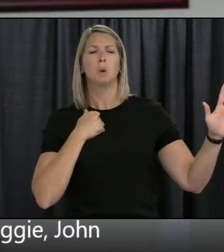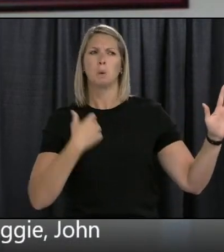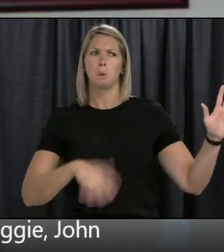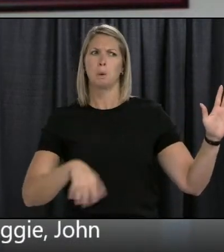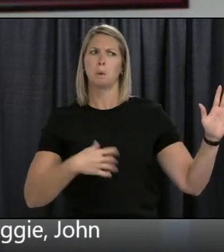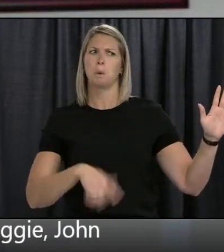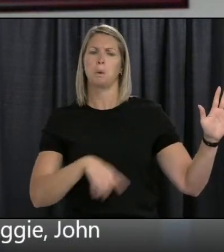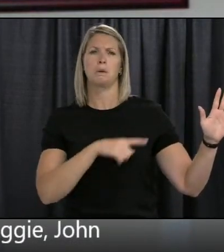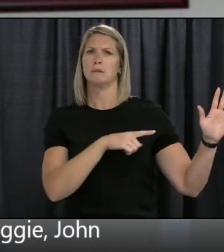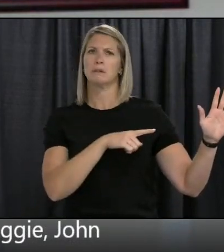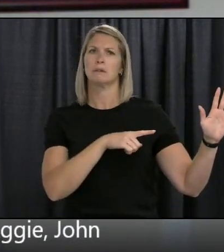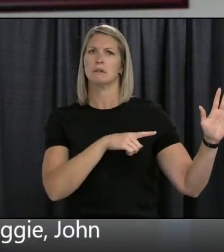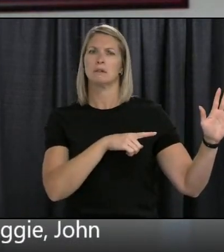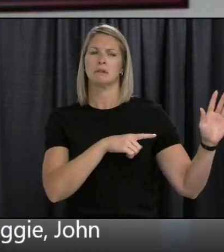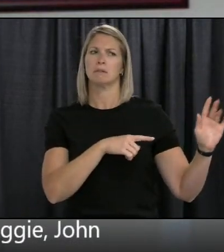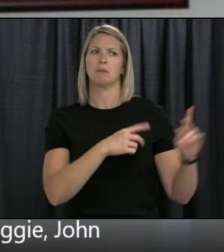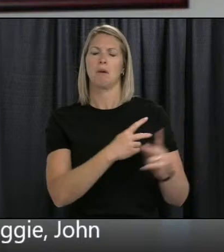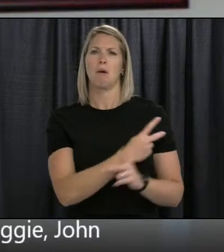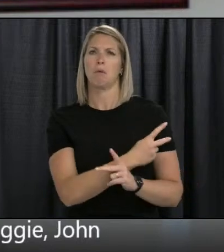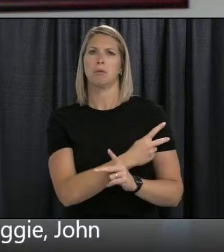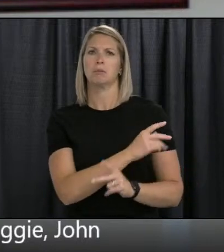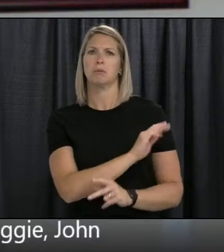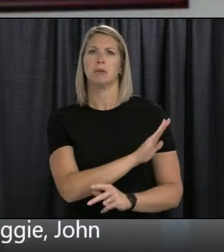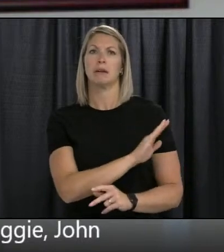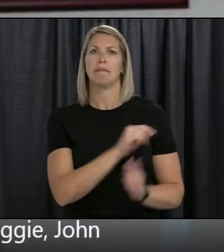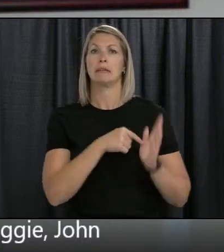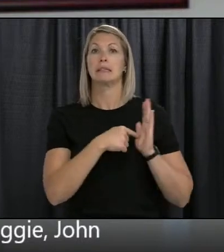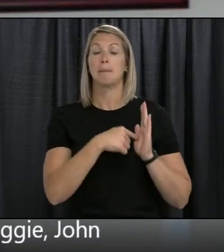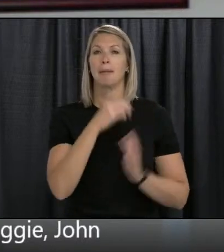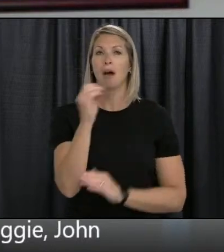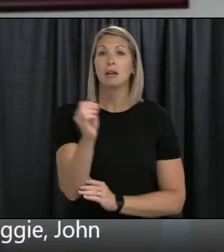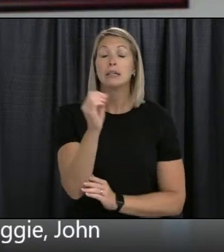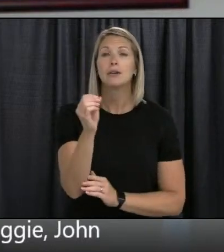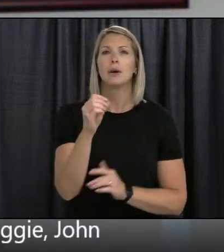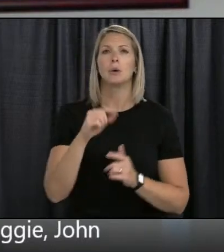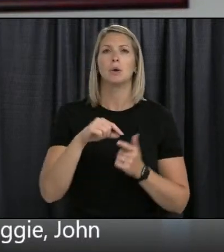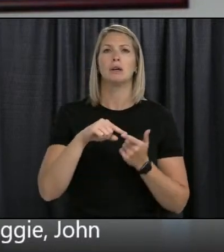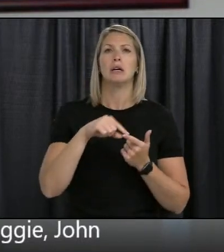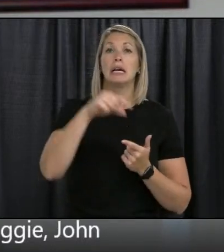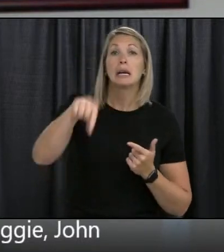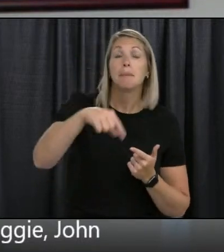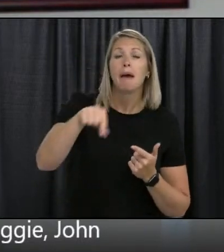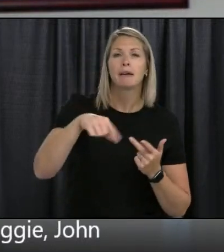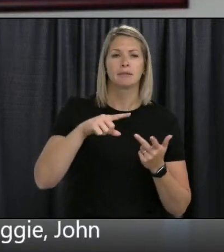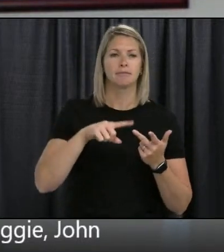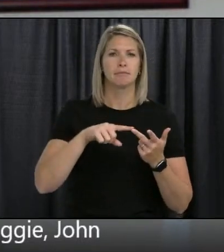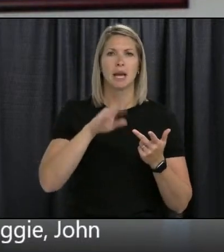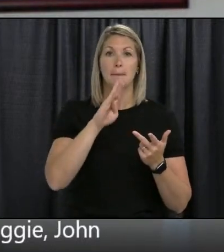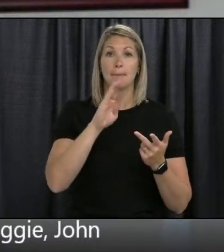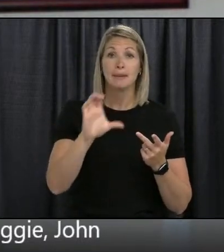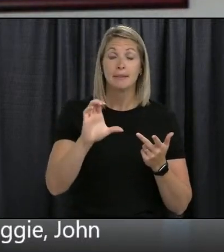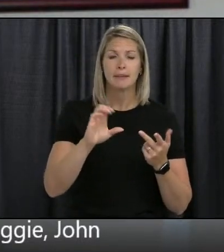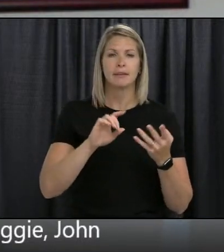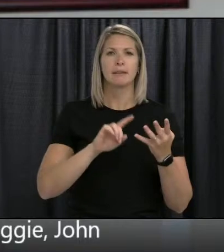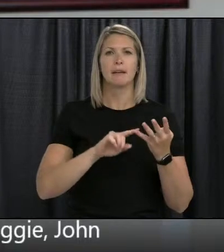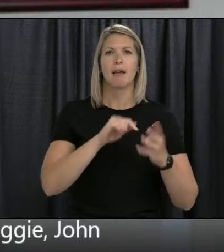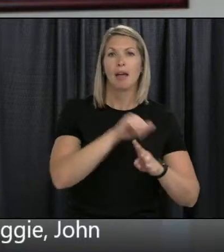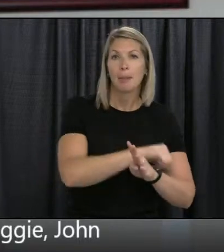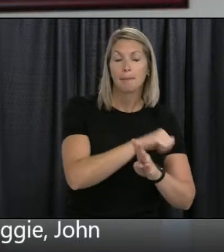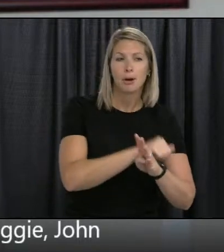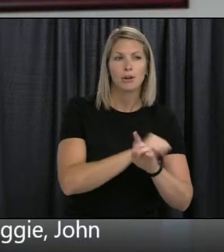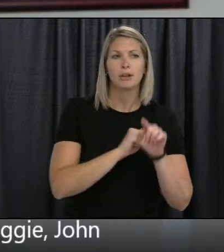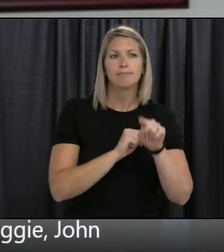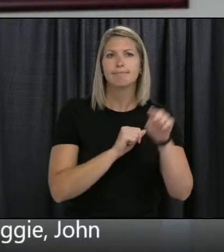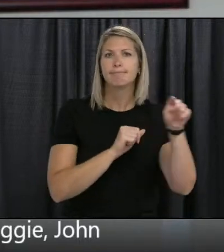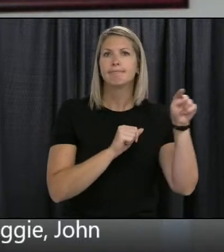rosy. If you look at Ontario, Quebec, British Columbia, and Alberta, you will see